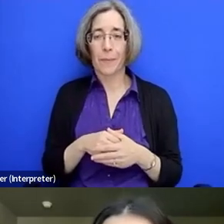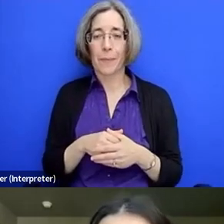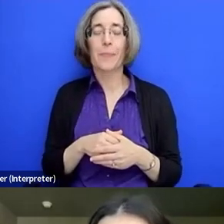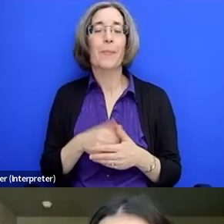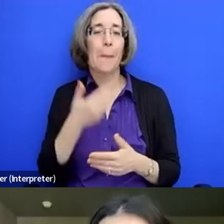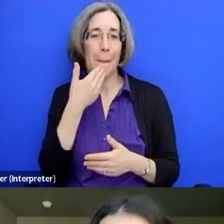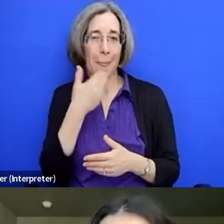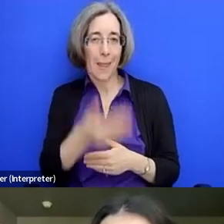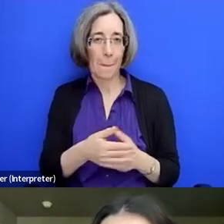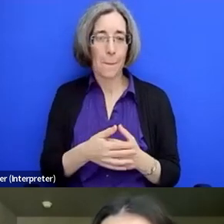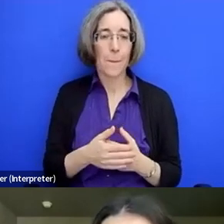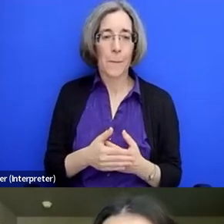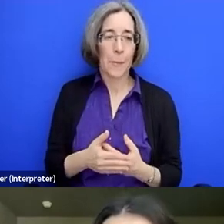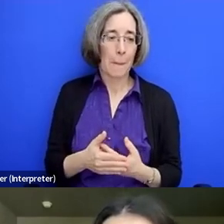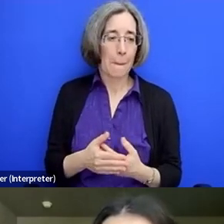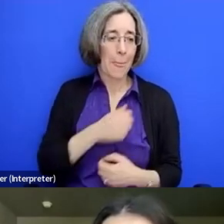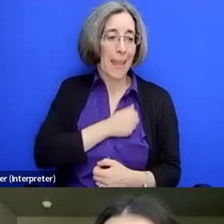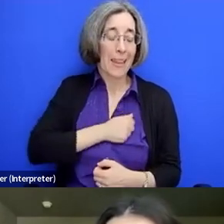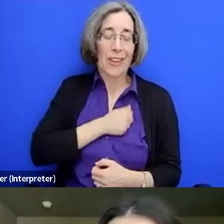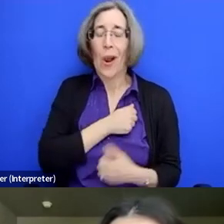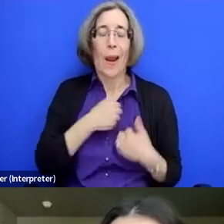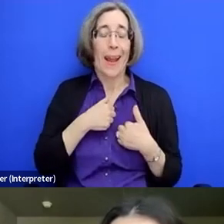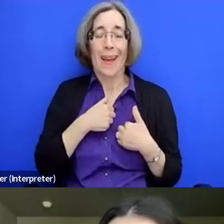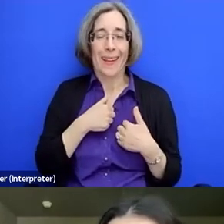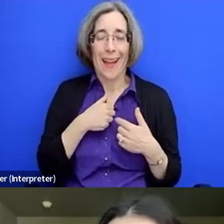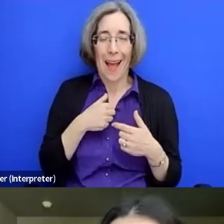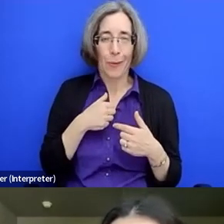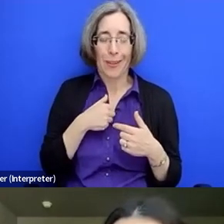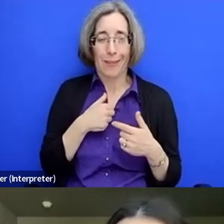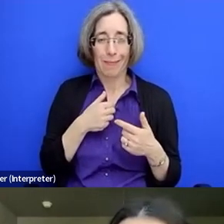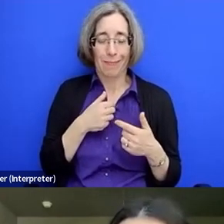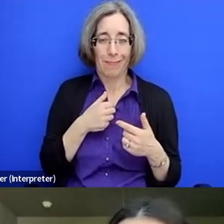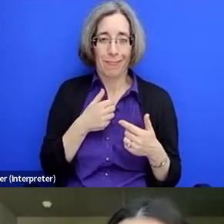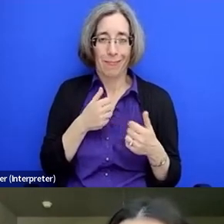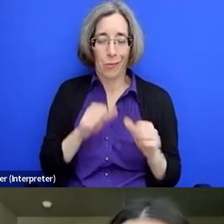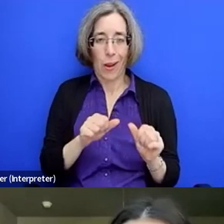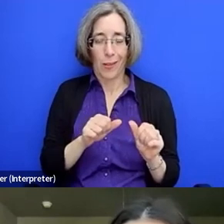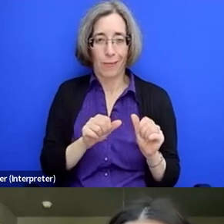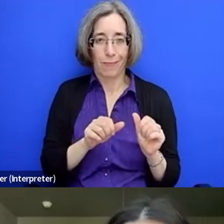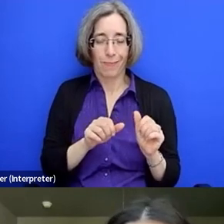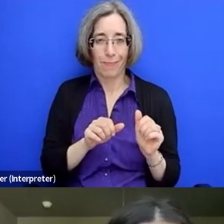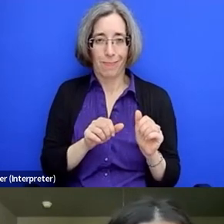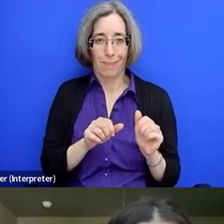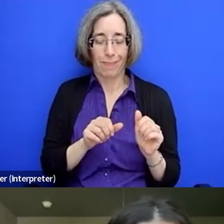you. Sorry, I would have jumped in earlier, but I was having trouble getting the